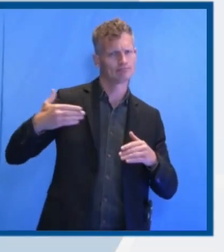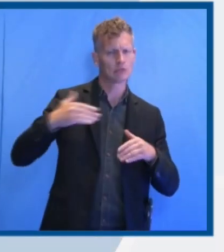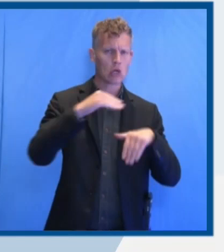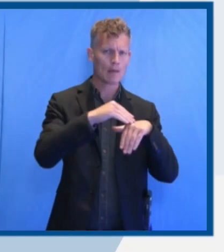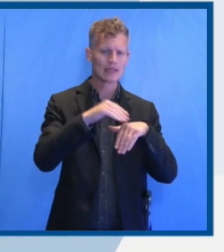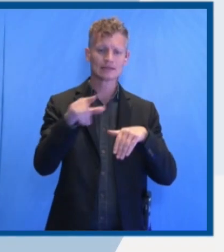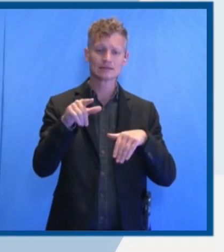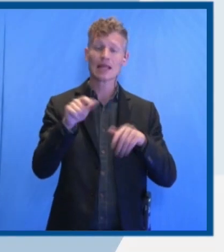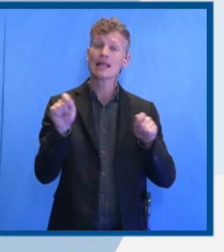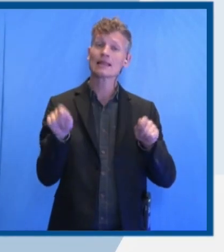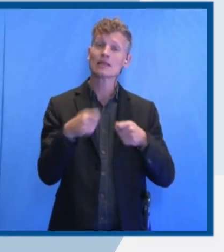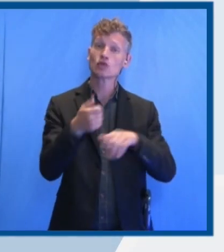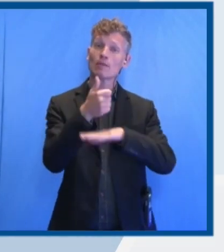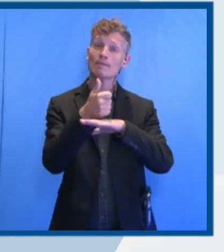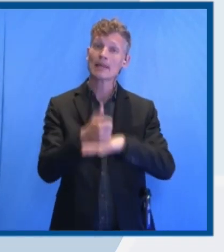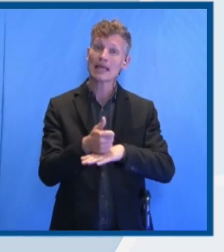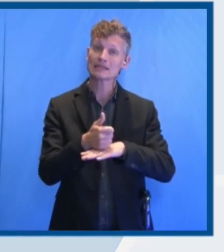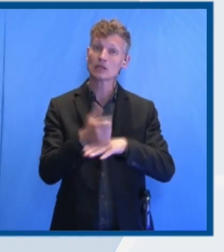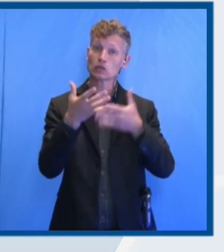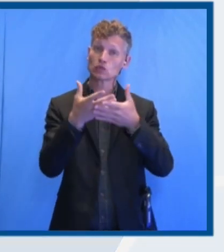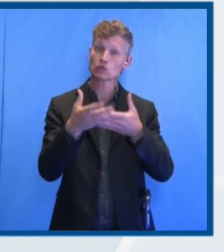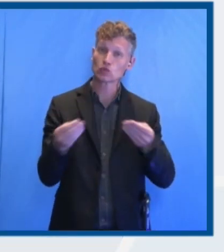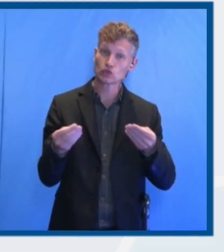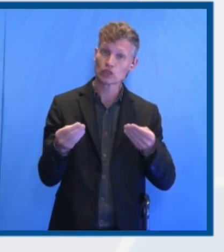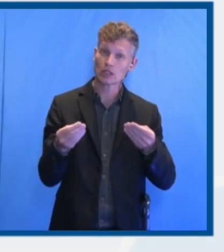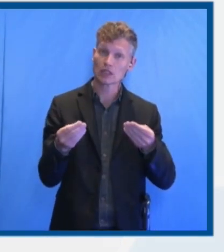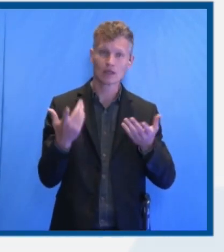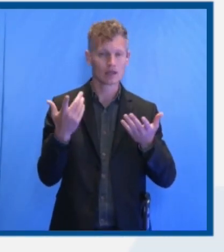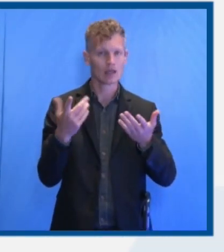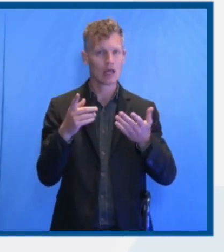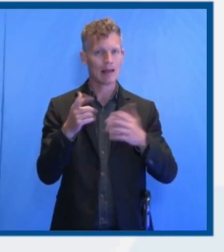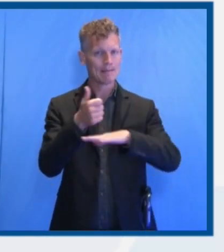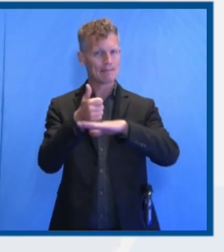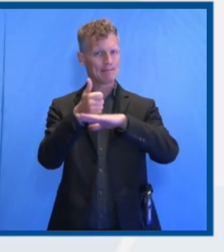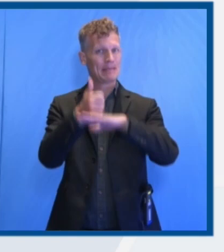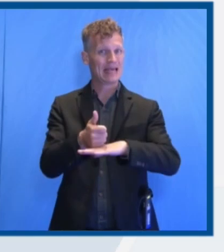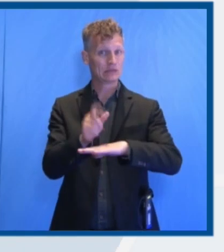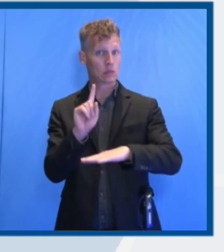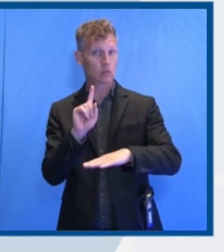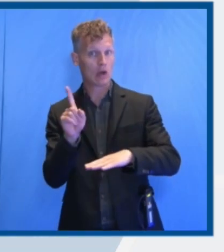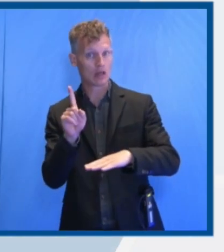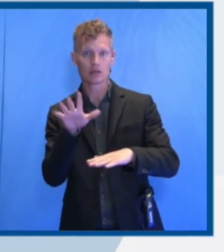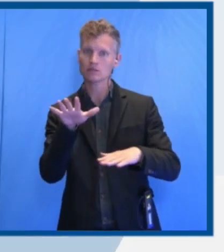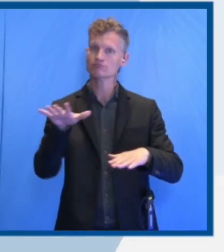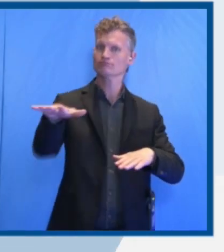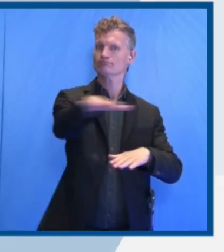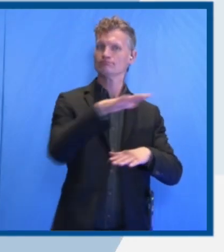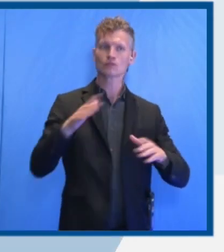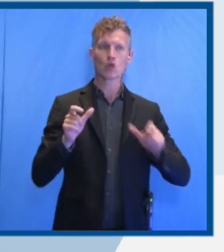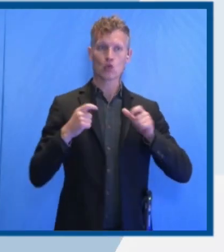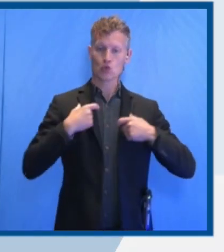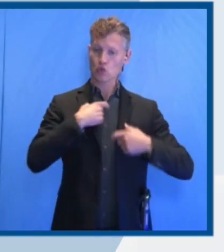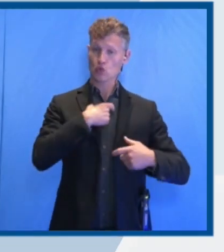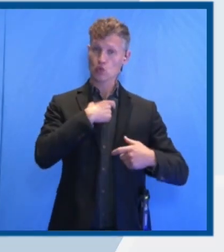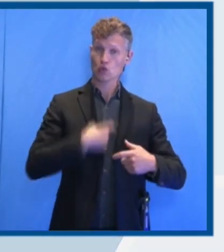Nature-based approaches are underpinned by the understanding that human societies are part of